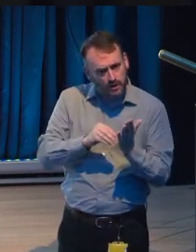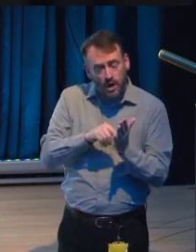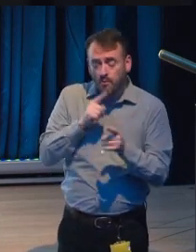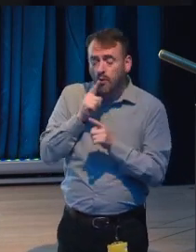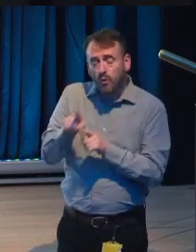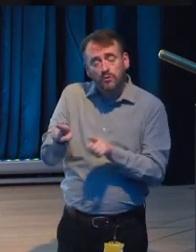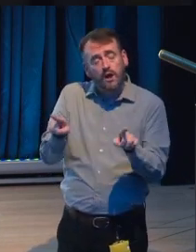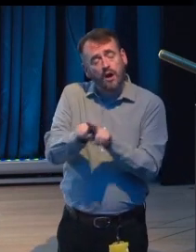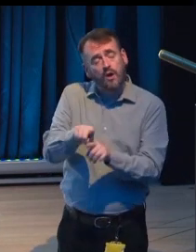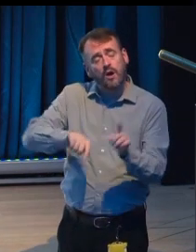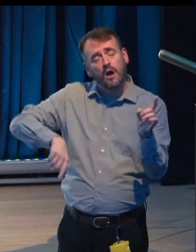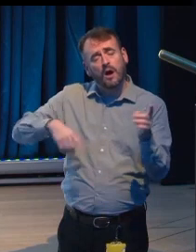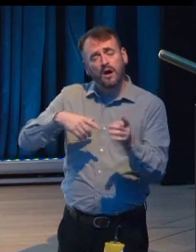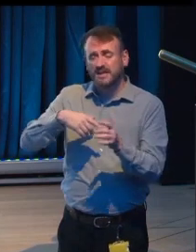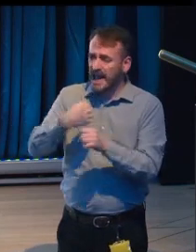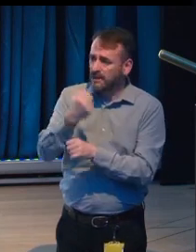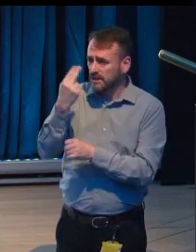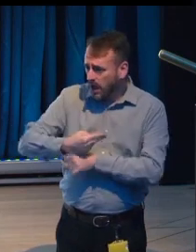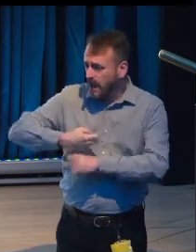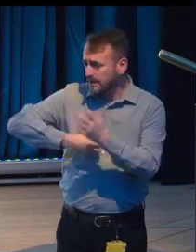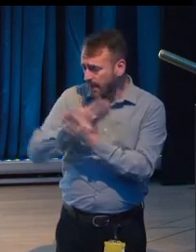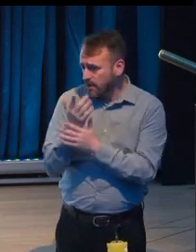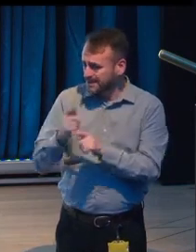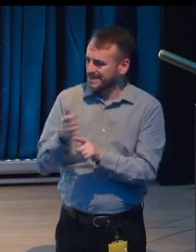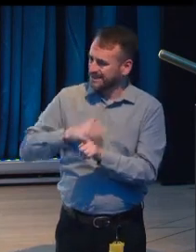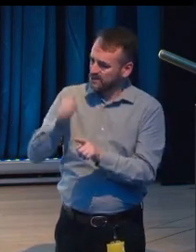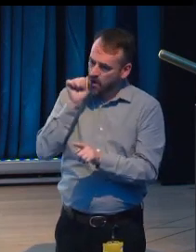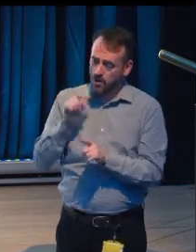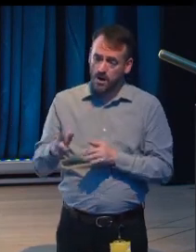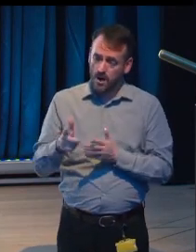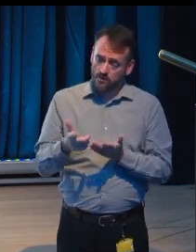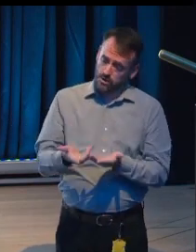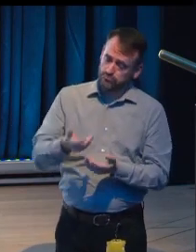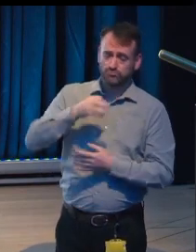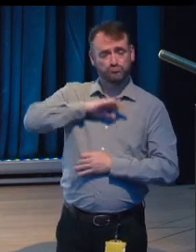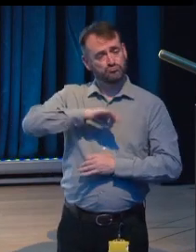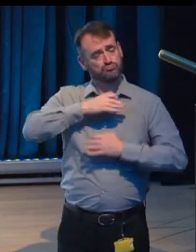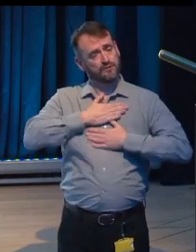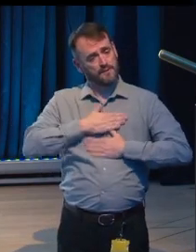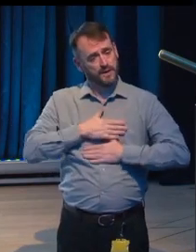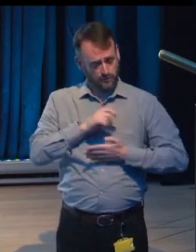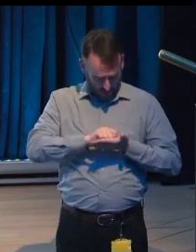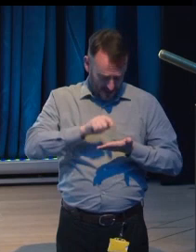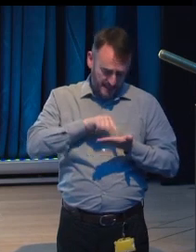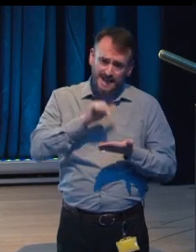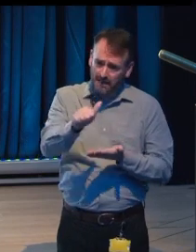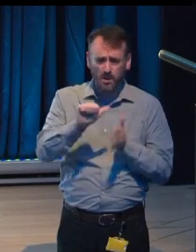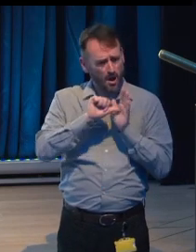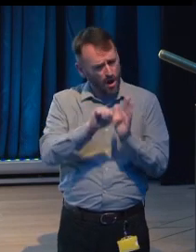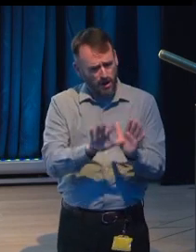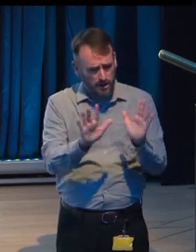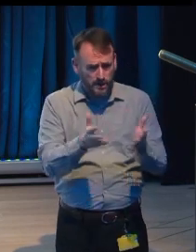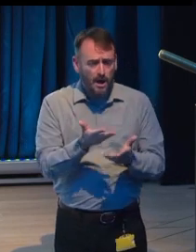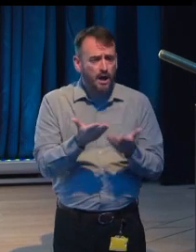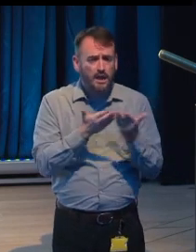design and development. Writing for games is a wonderful privilege, but it's also really, really hard. No matter where you work, there will be lots of